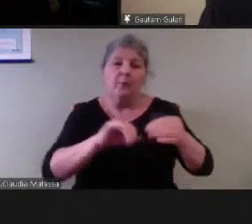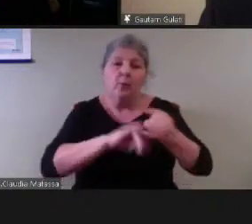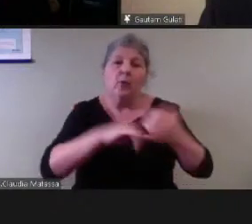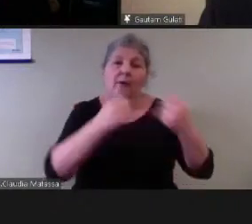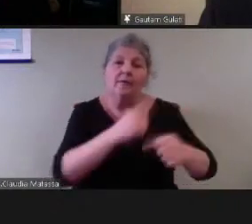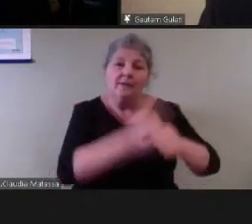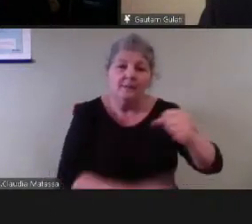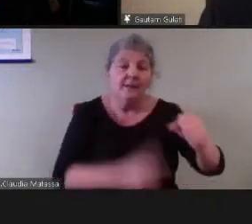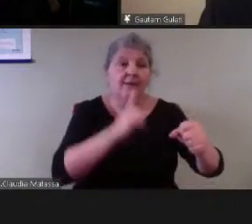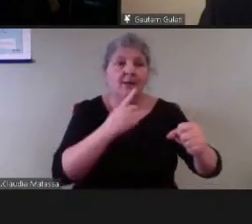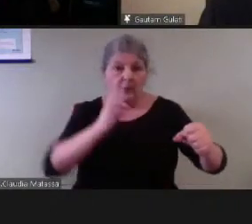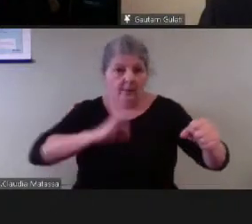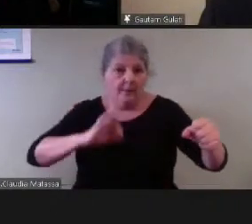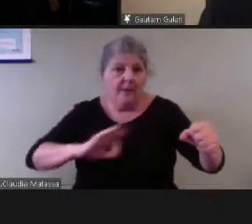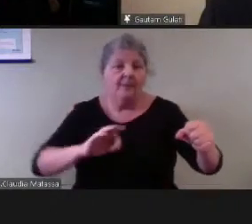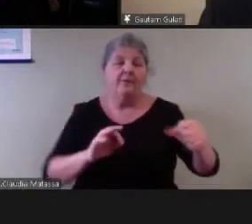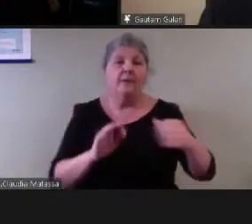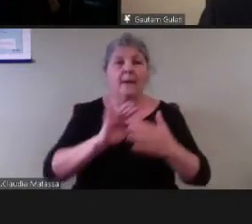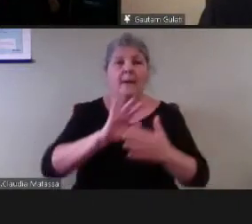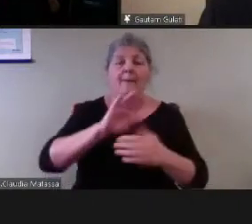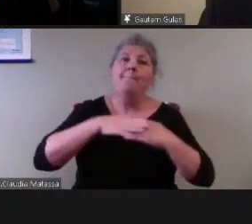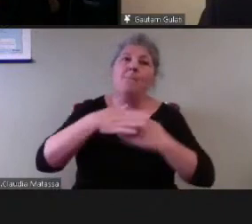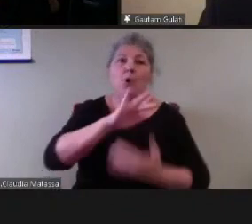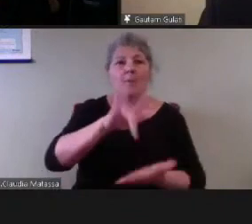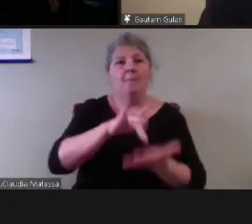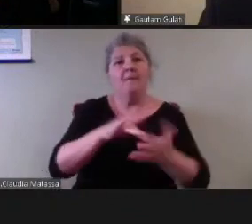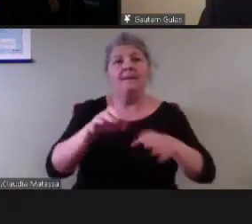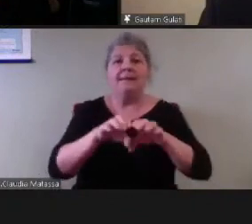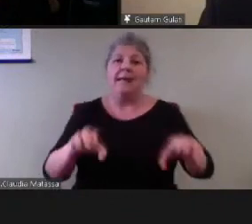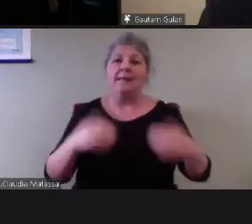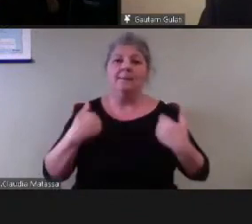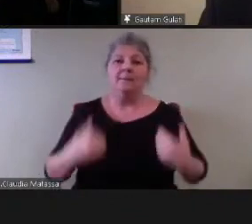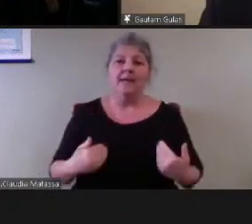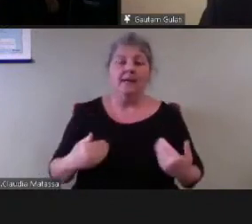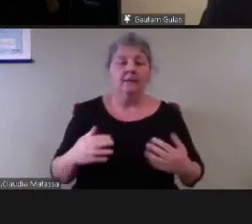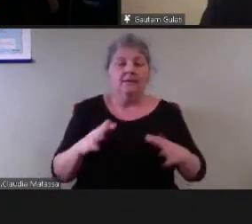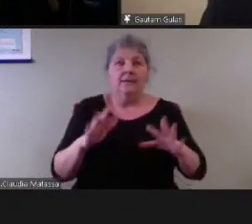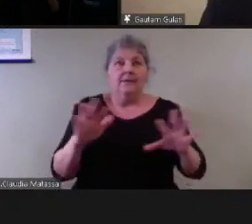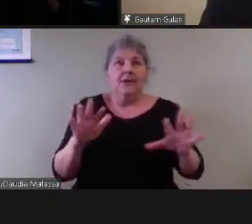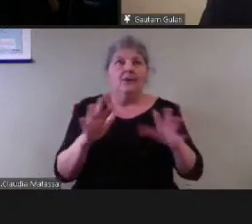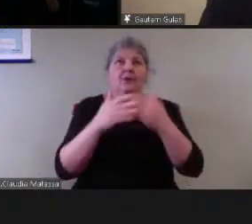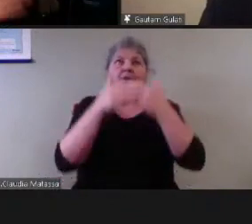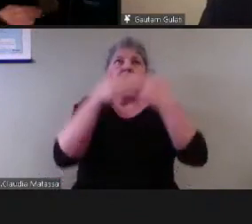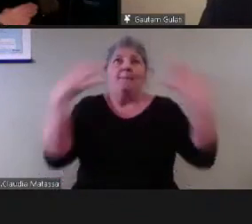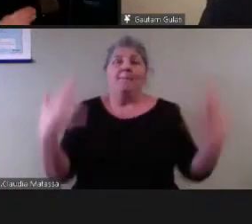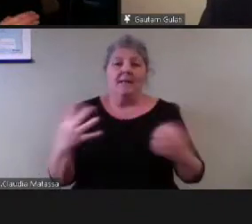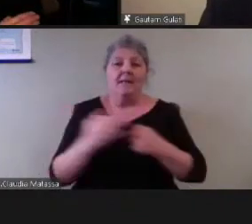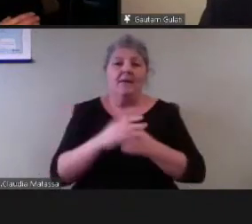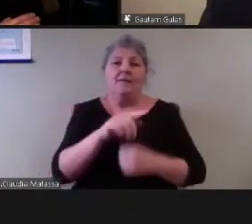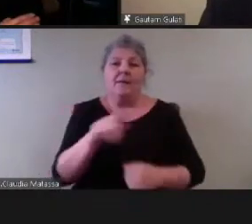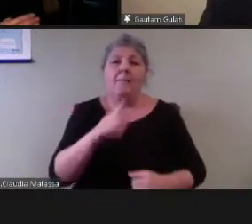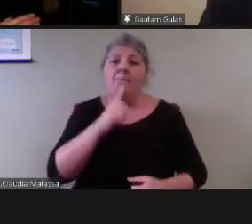to benefit the more middle class men. Not that there's that many of them